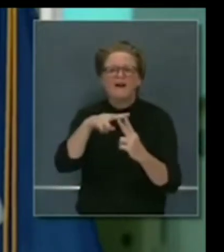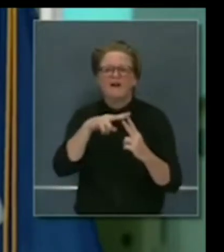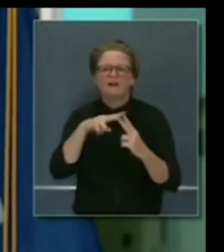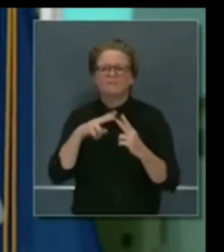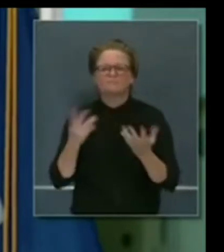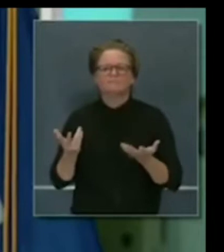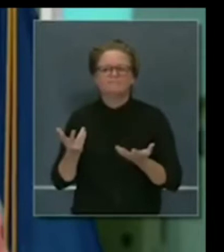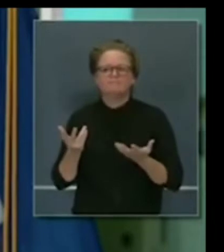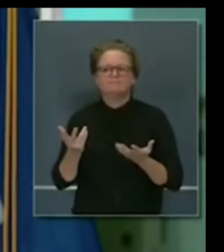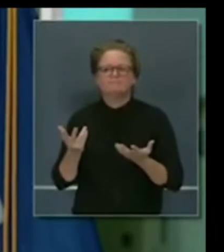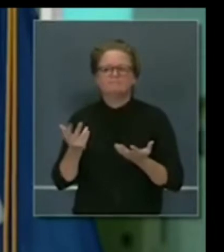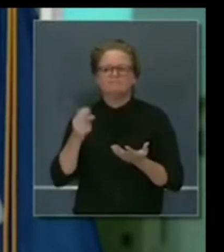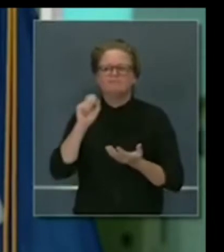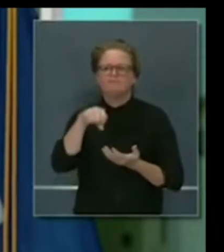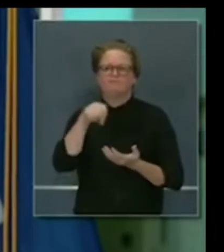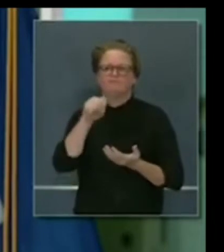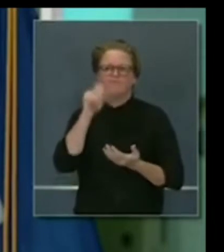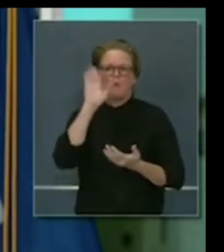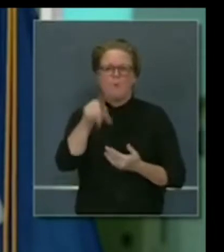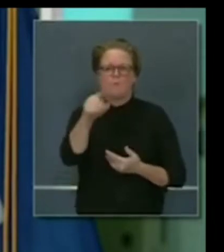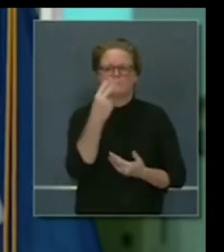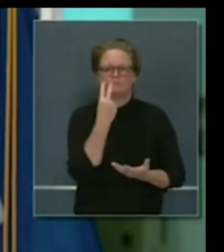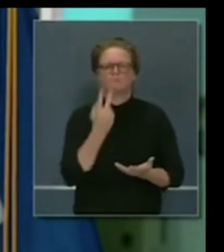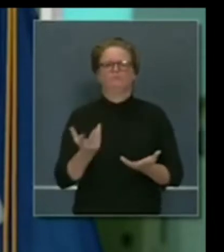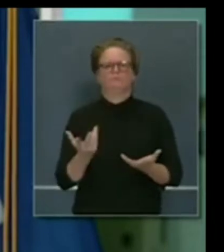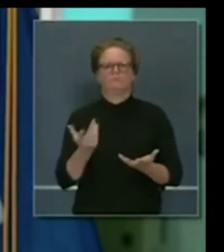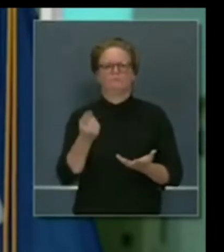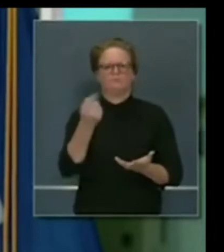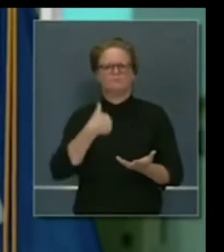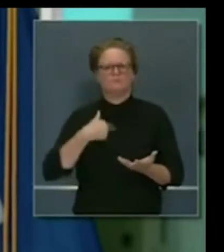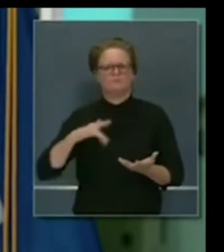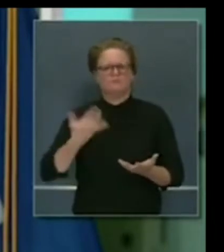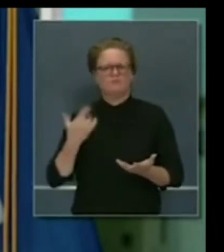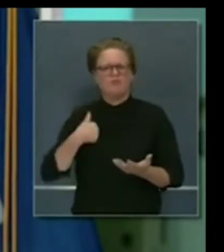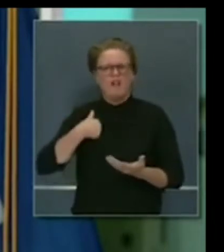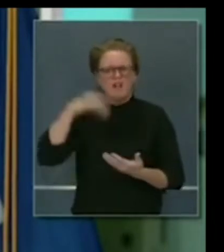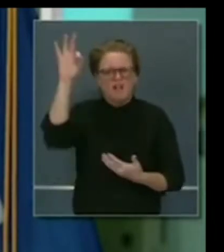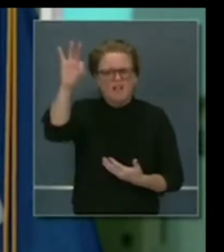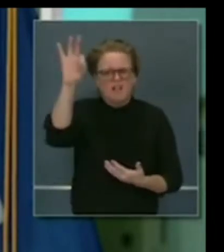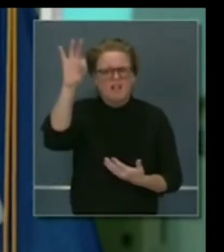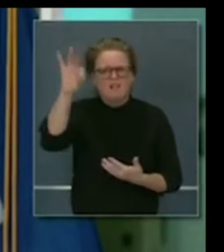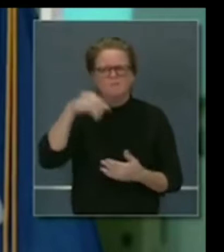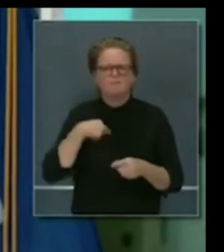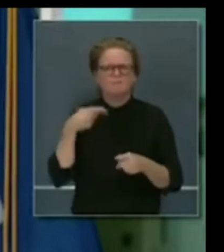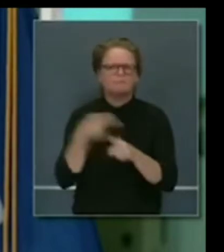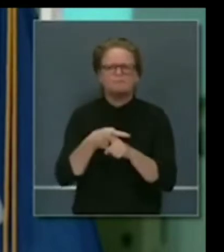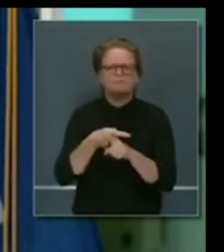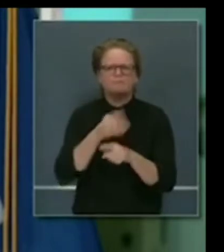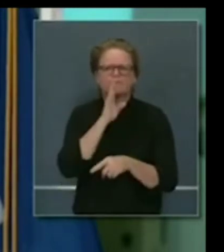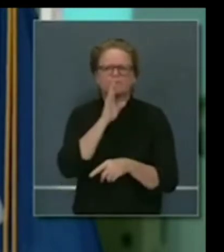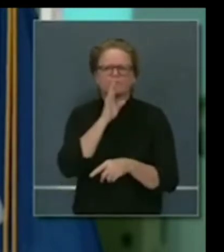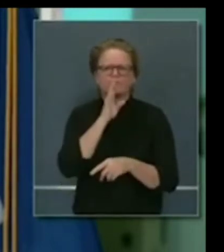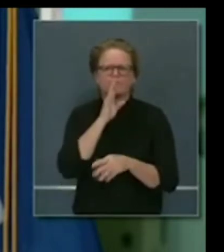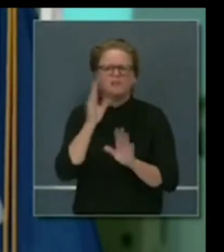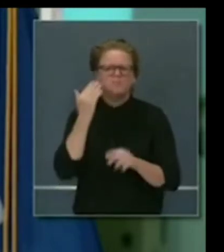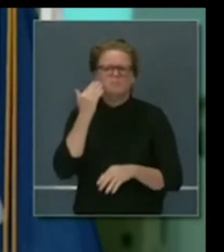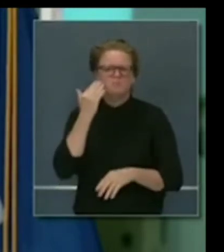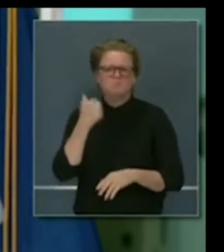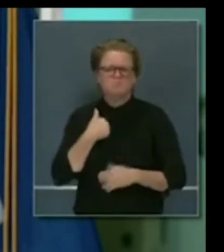guidelines, et cetera, but the spirit of what I'm preaching all the time was contradicted, and I got to own that. And so I want to apologize